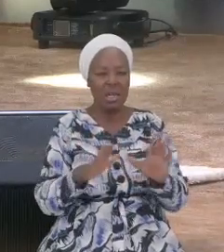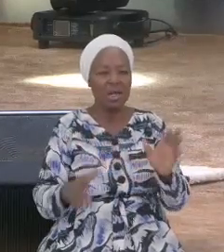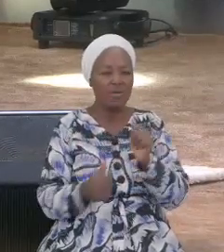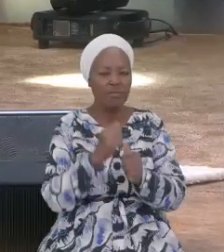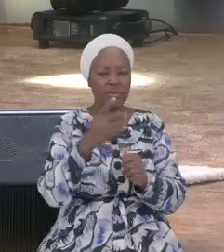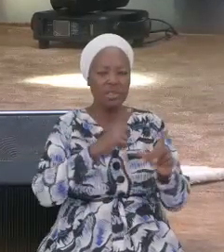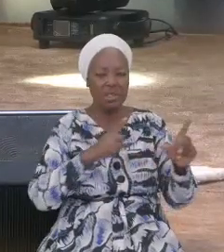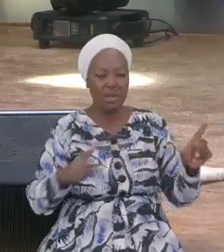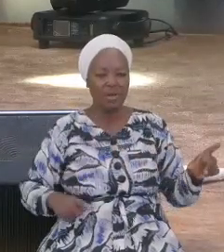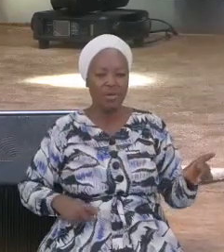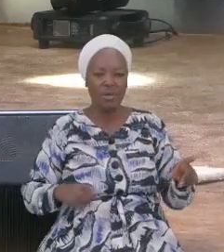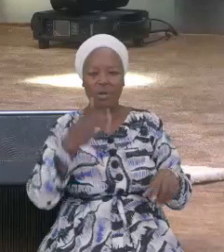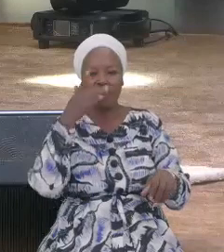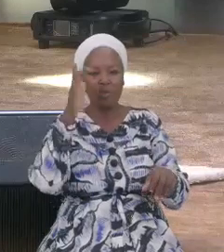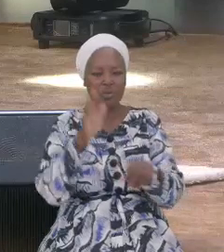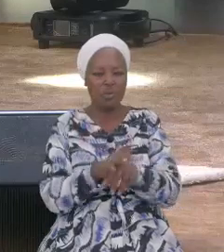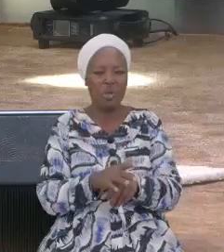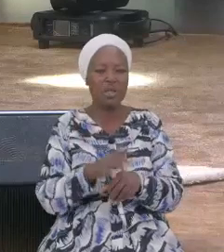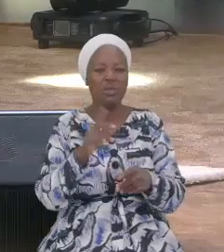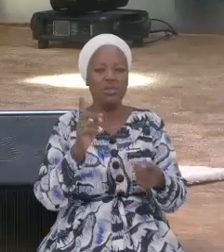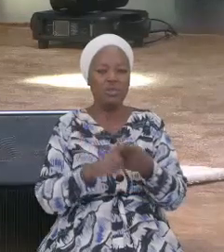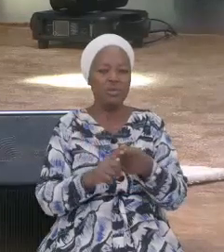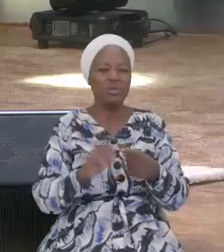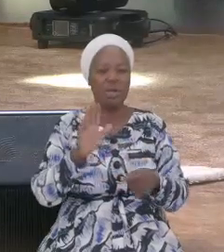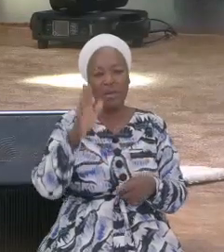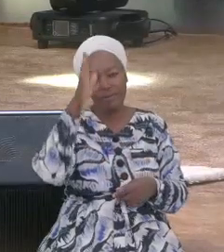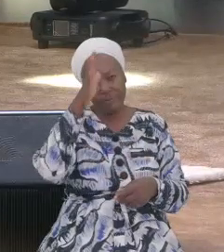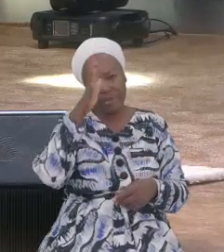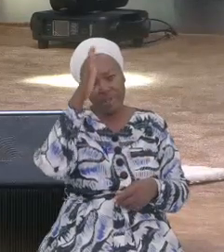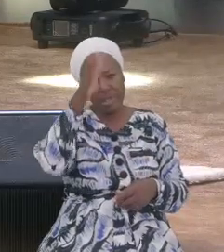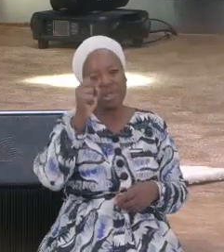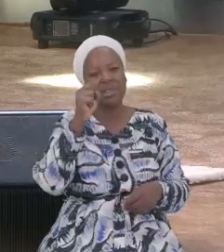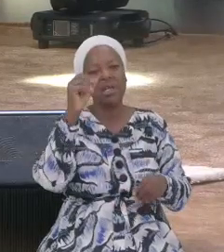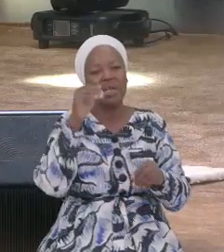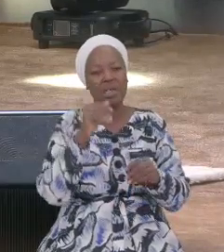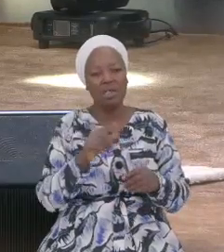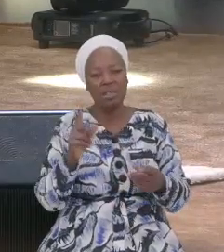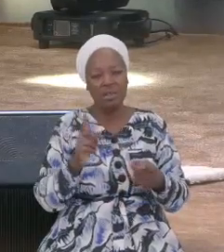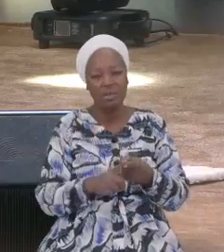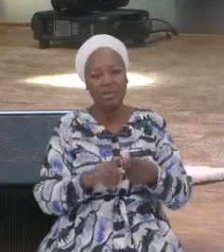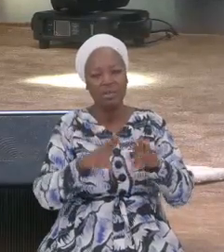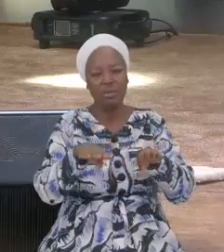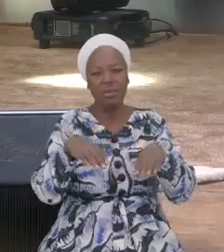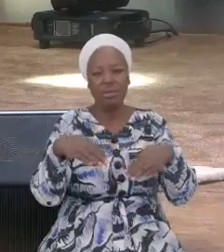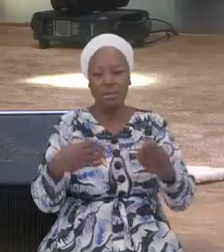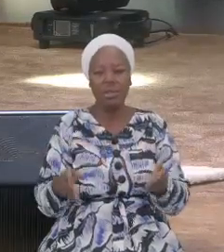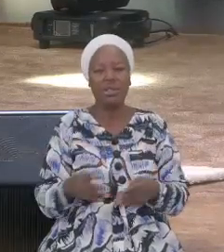the Lord sware unto thy fathers